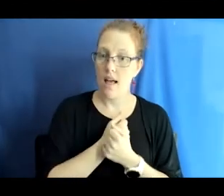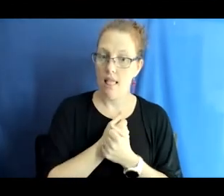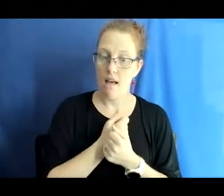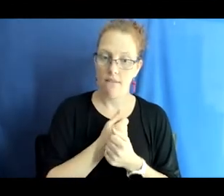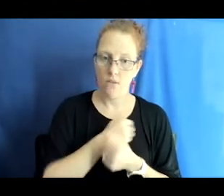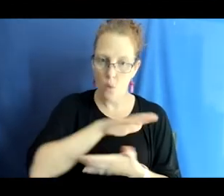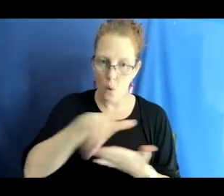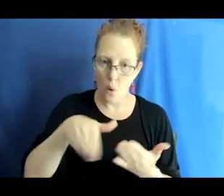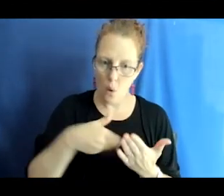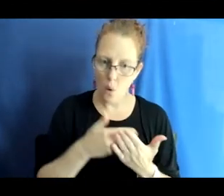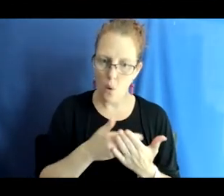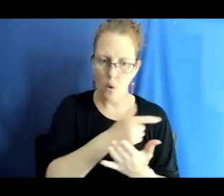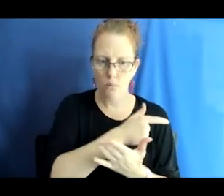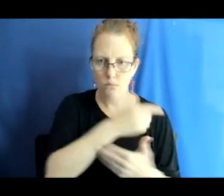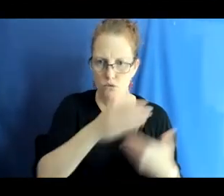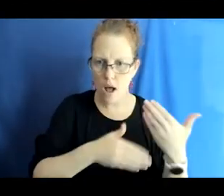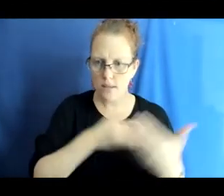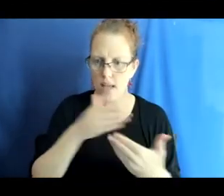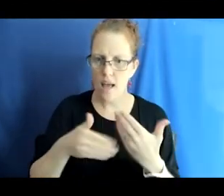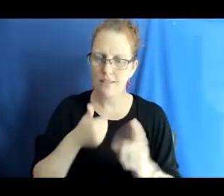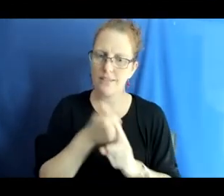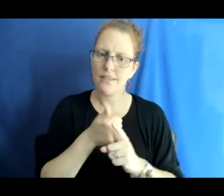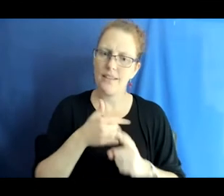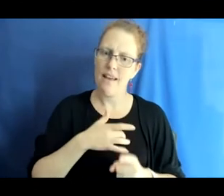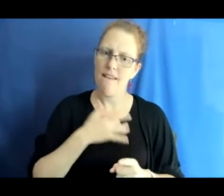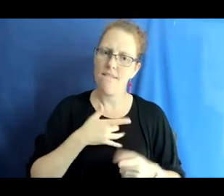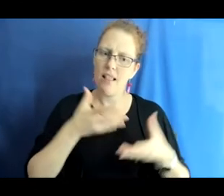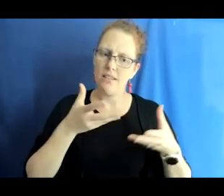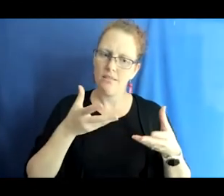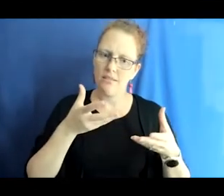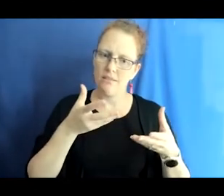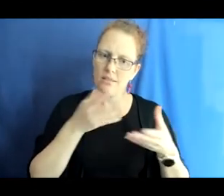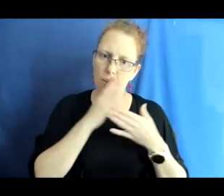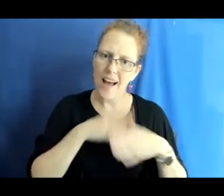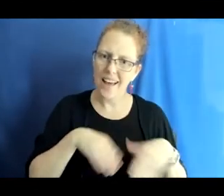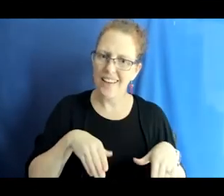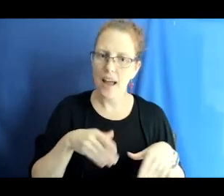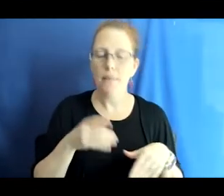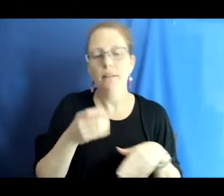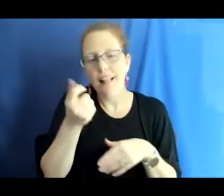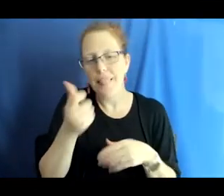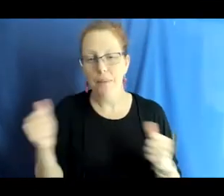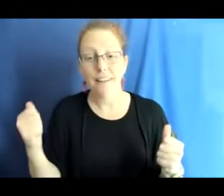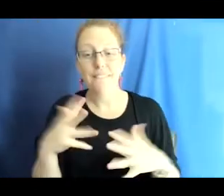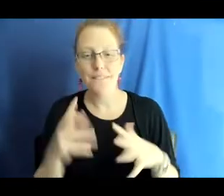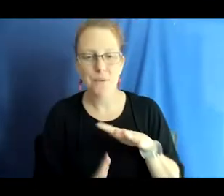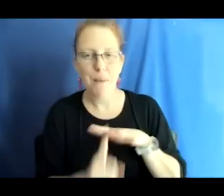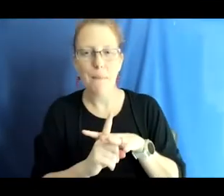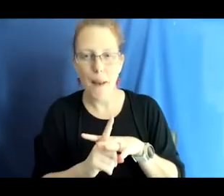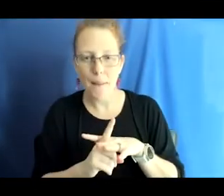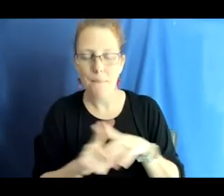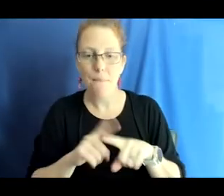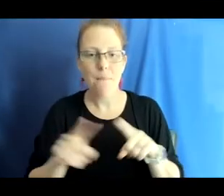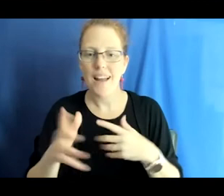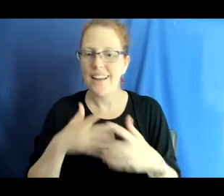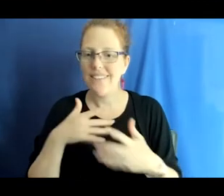the film, it was all really gentle and quiet. Every now and then you'd get a bit of horror, but even that